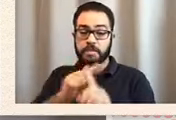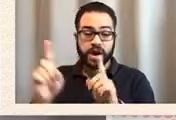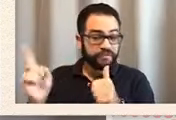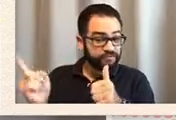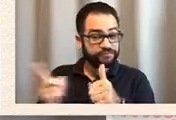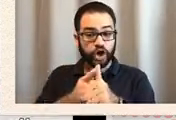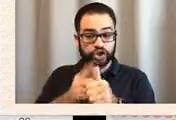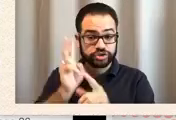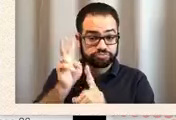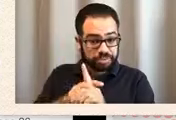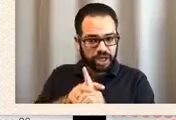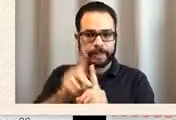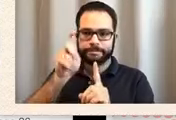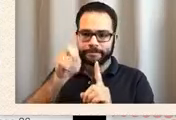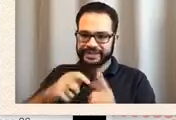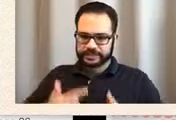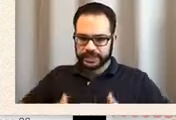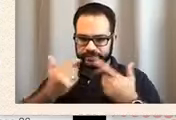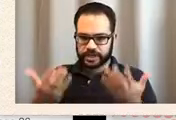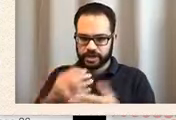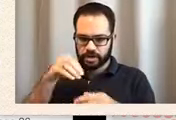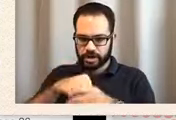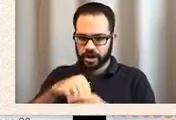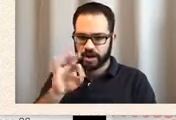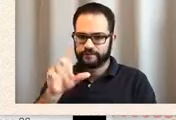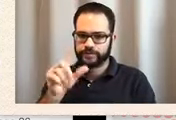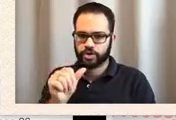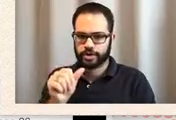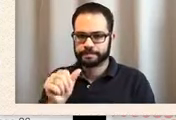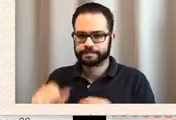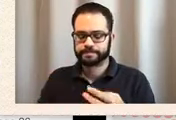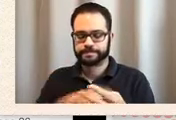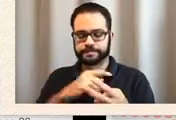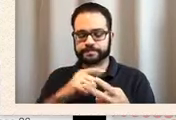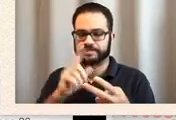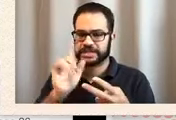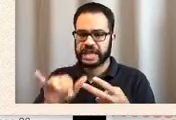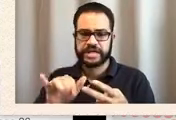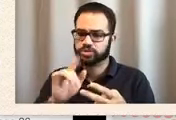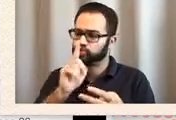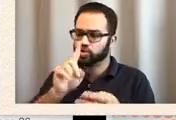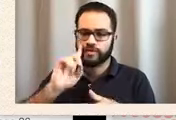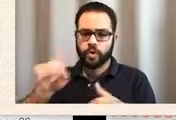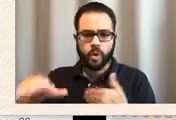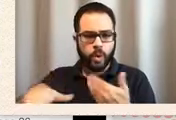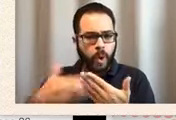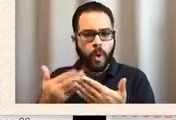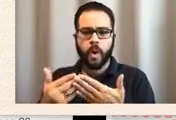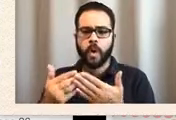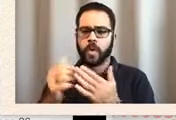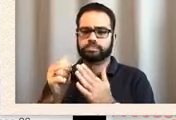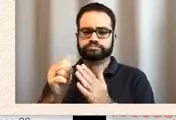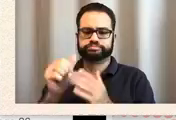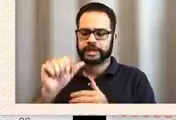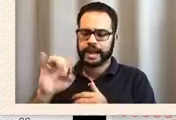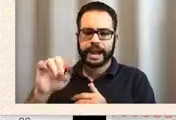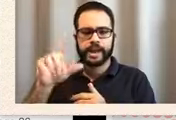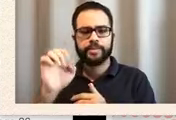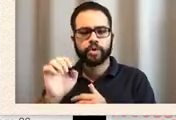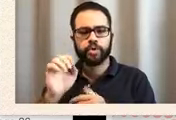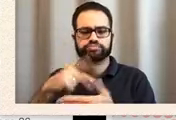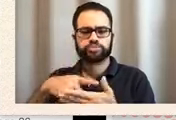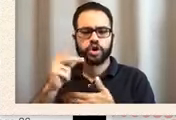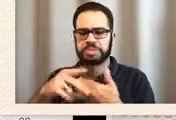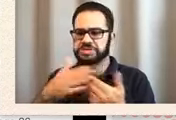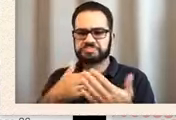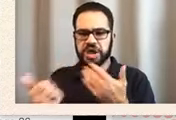Florida resident. The next true are true statements for all ABLE programs, regardless of what state you may choose to